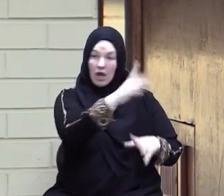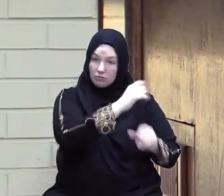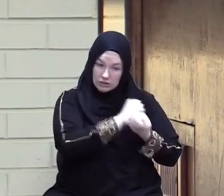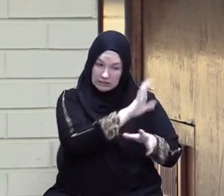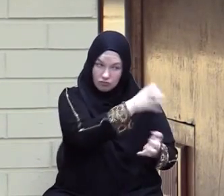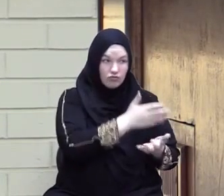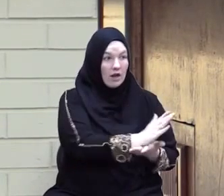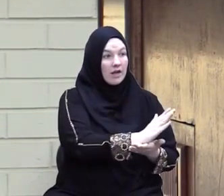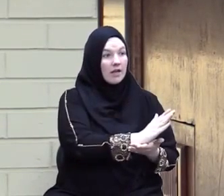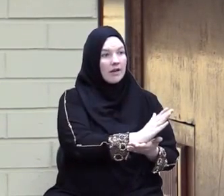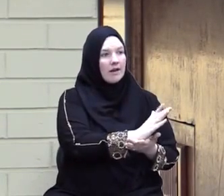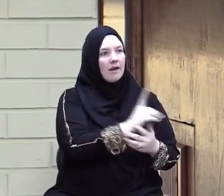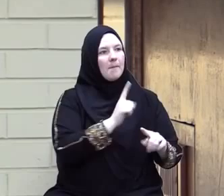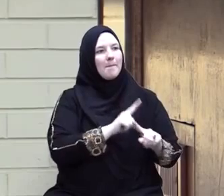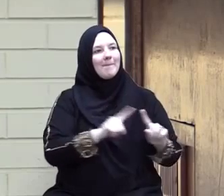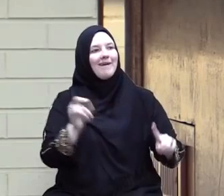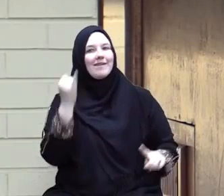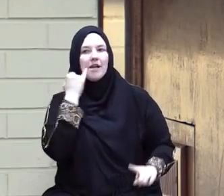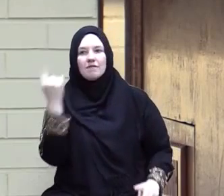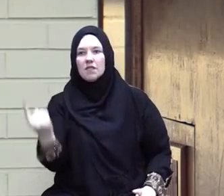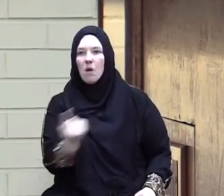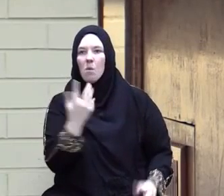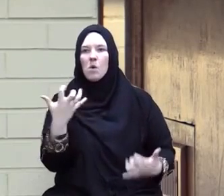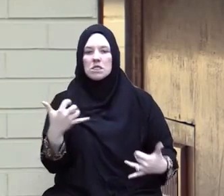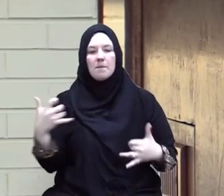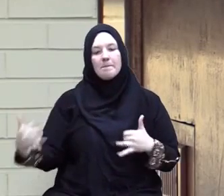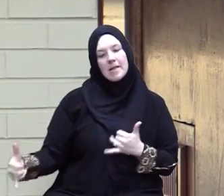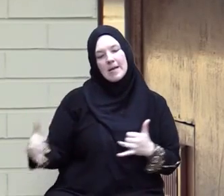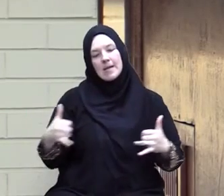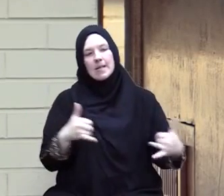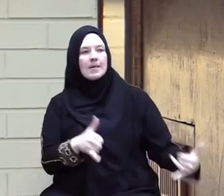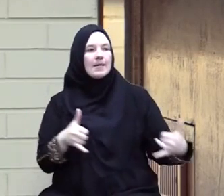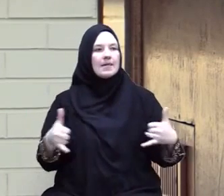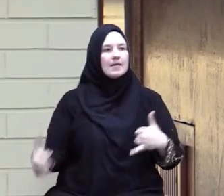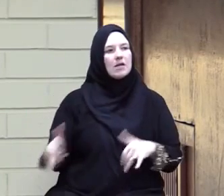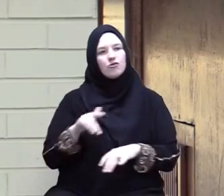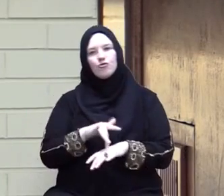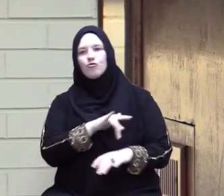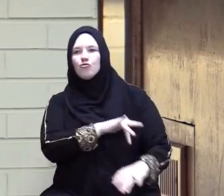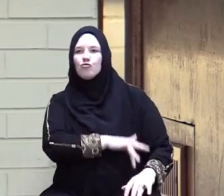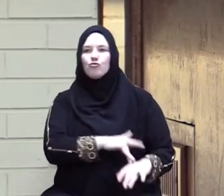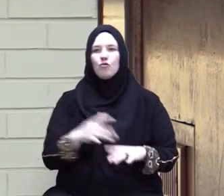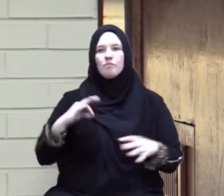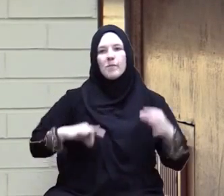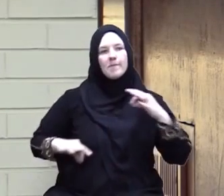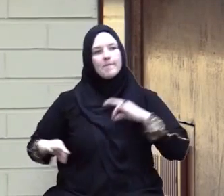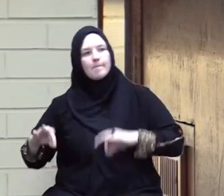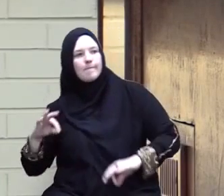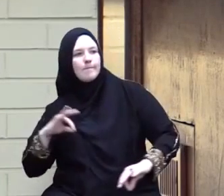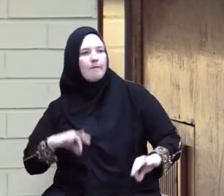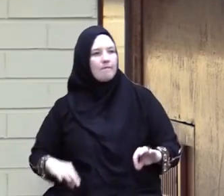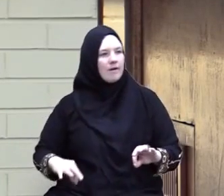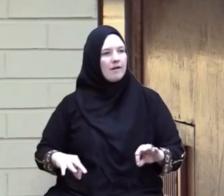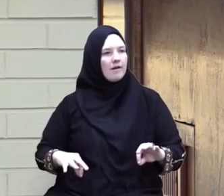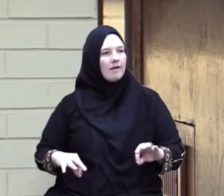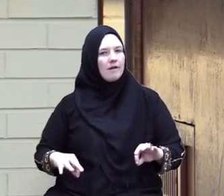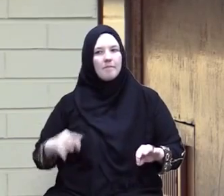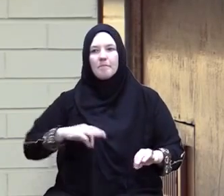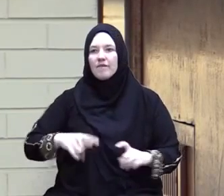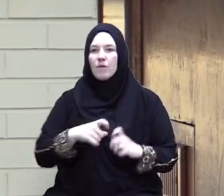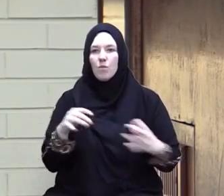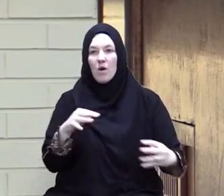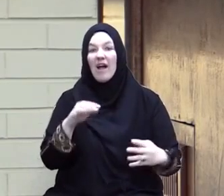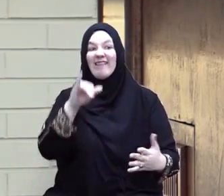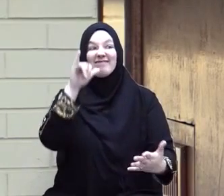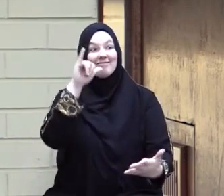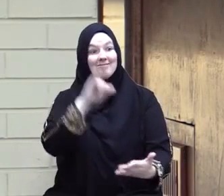But if someone wants to play on both sides and benefit from putting them at odds and wars, then